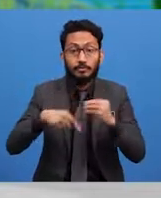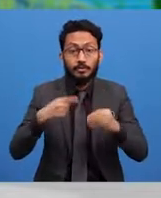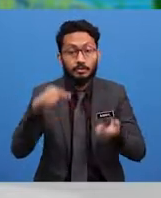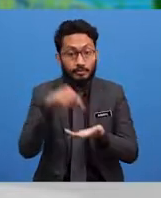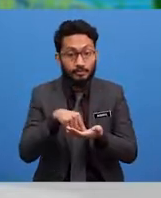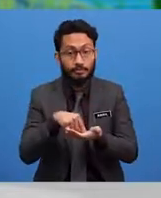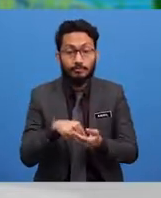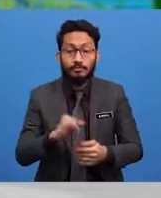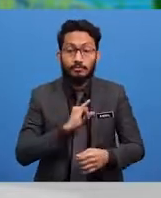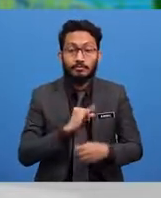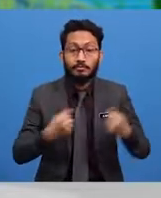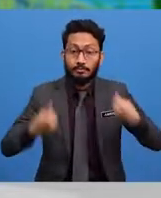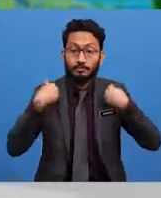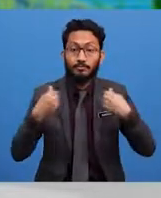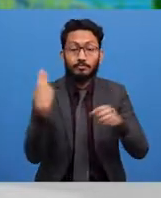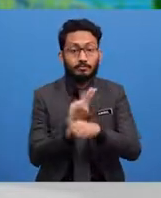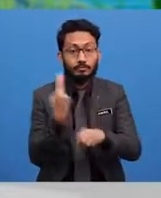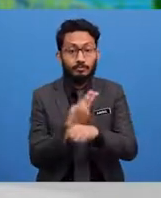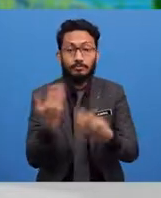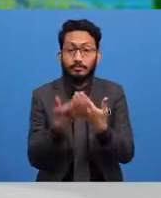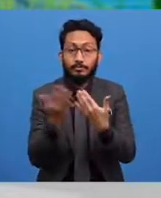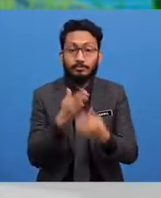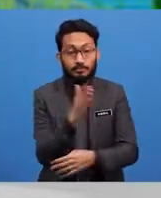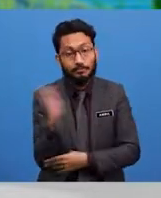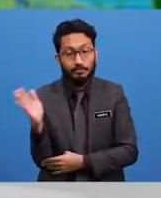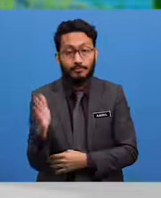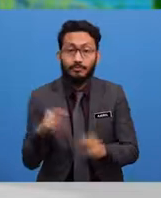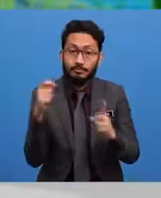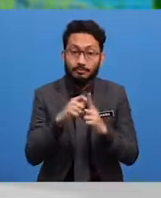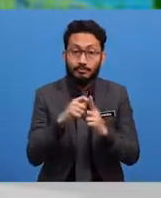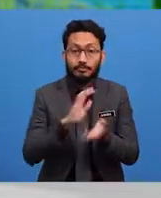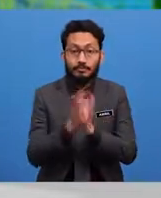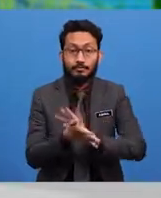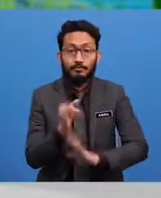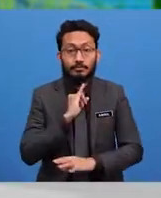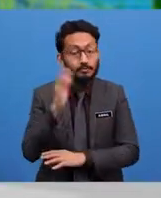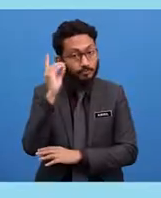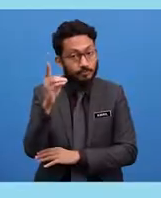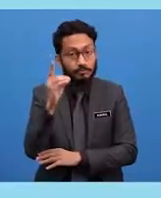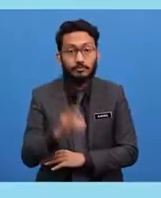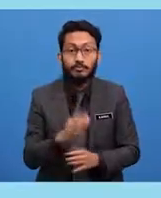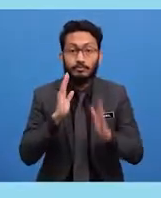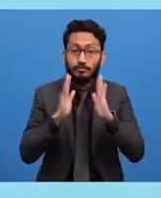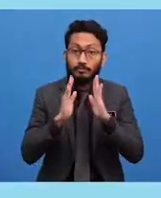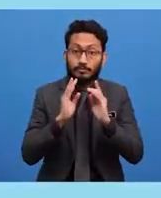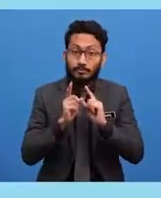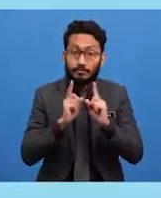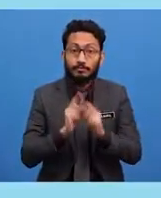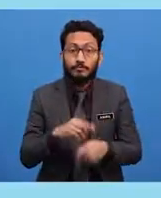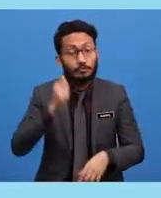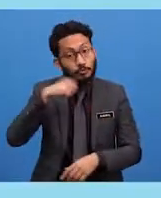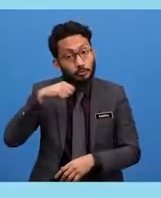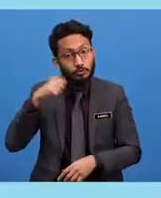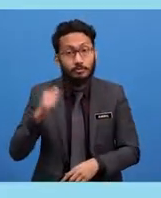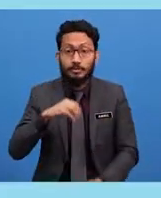had to use simple past tense. So, I would say, I brushed